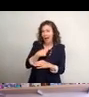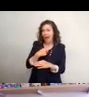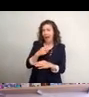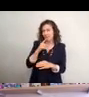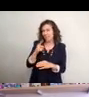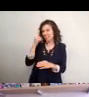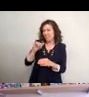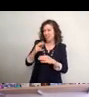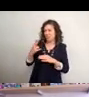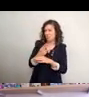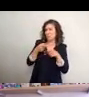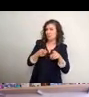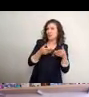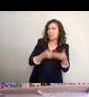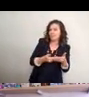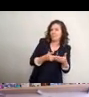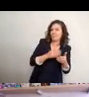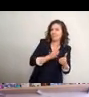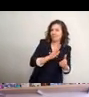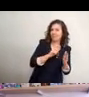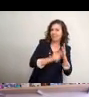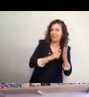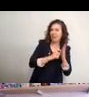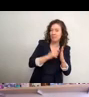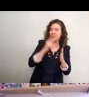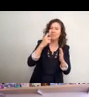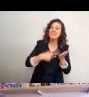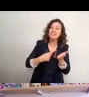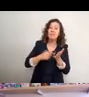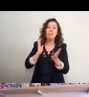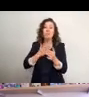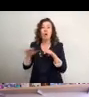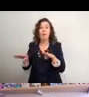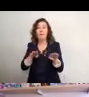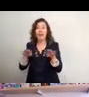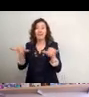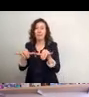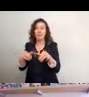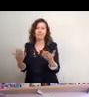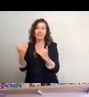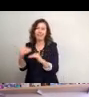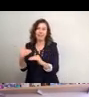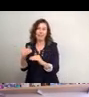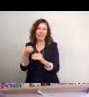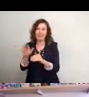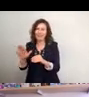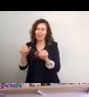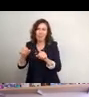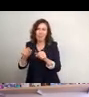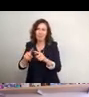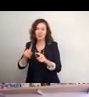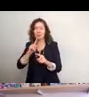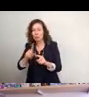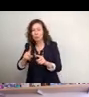useful during the infancy years, when sometimes our behavioral measures are limited in their capacity to really